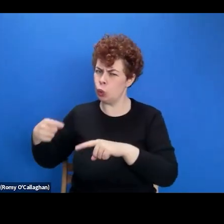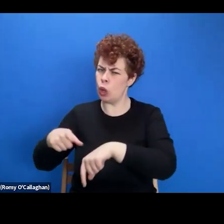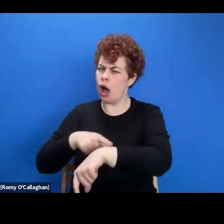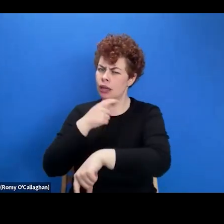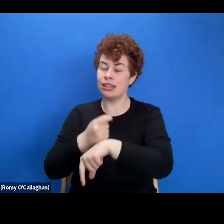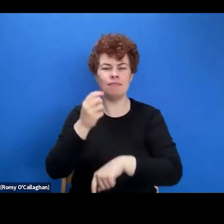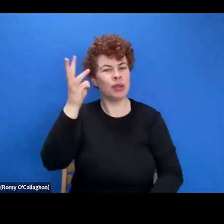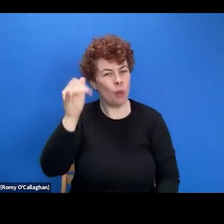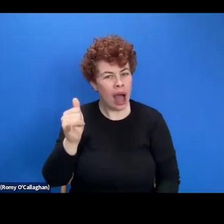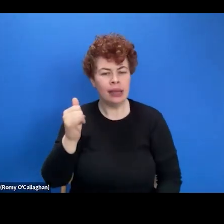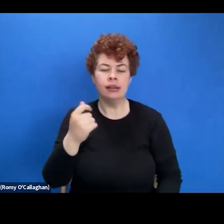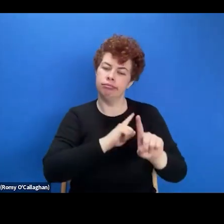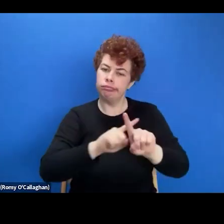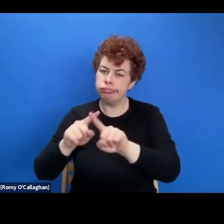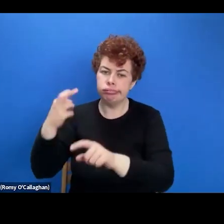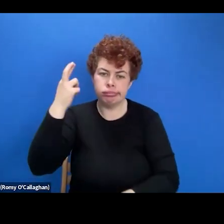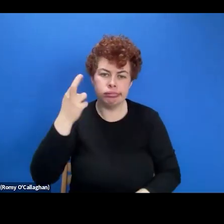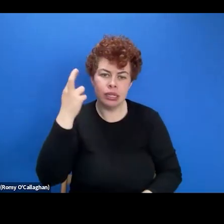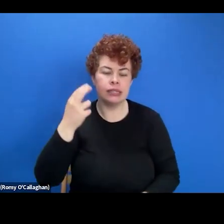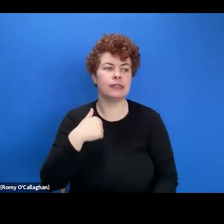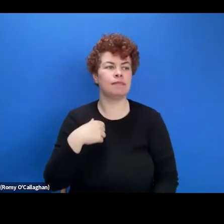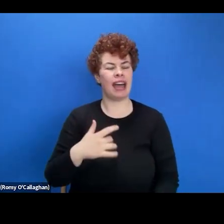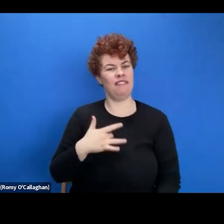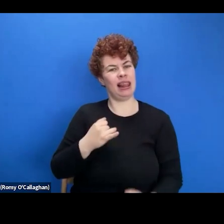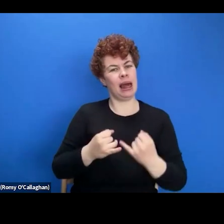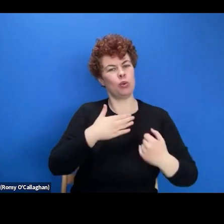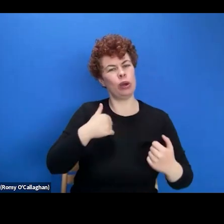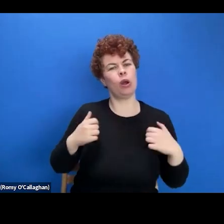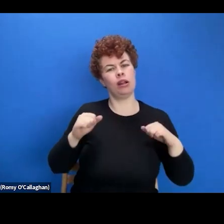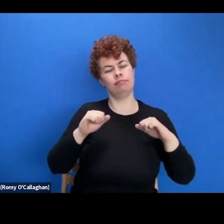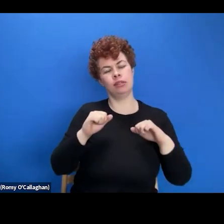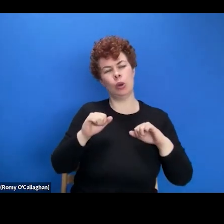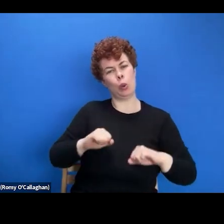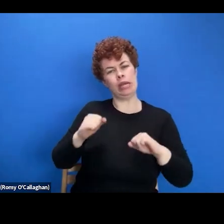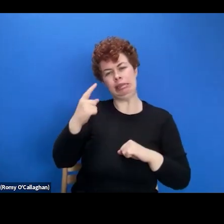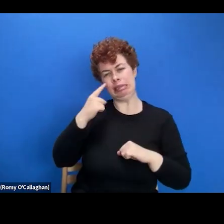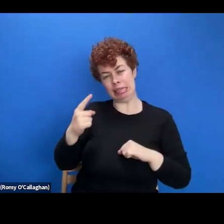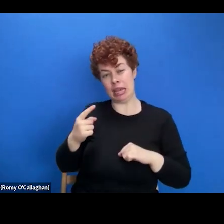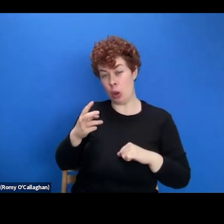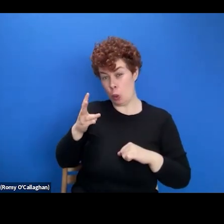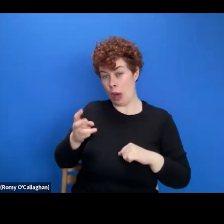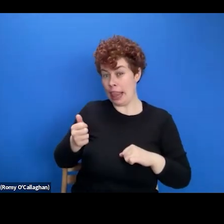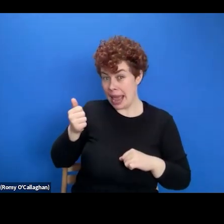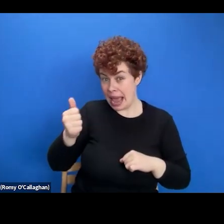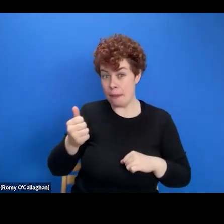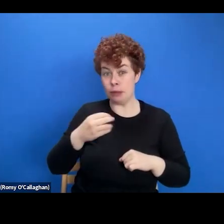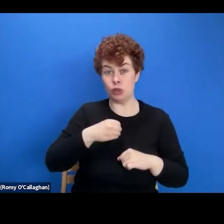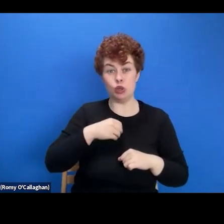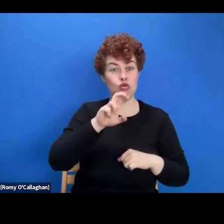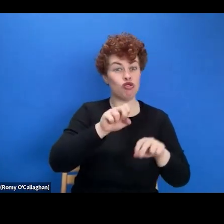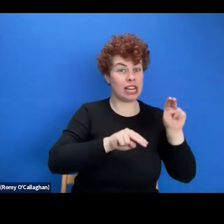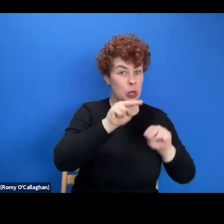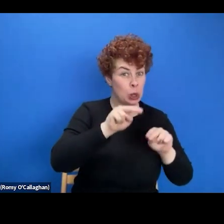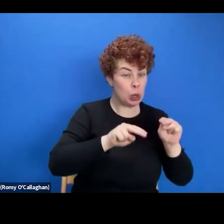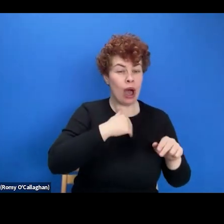you know, there was many reasons for that. I suppose we were kind of waiting to see about whether we were going to be able to renew our employee assistance